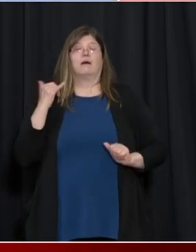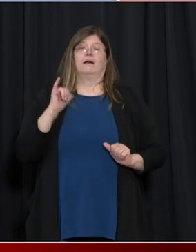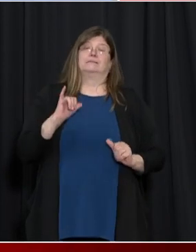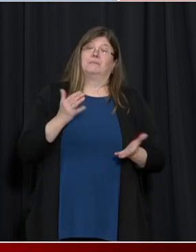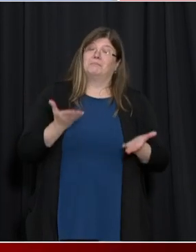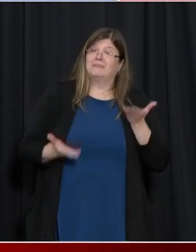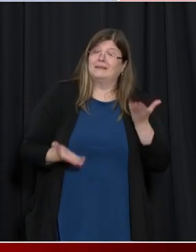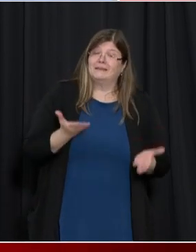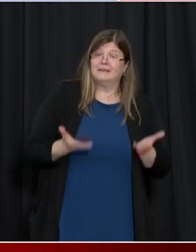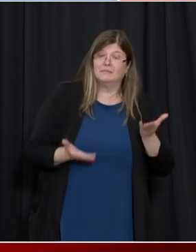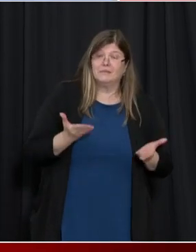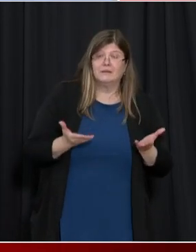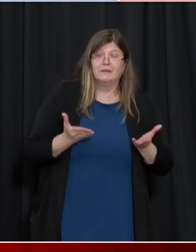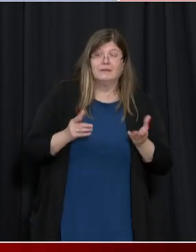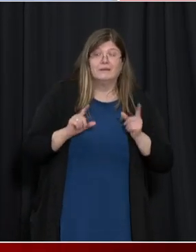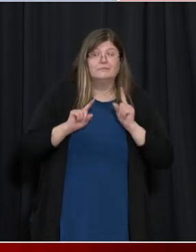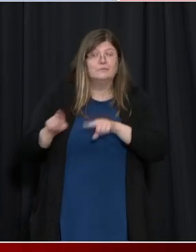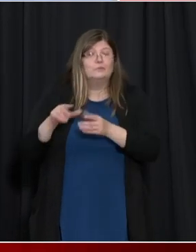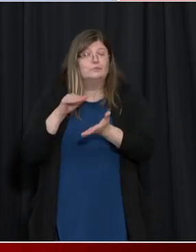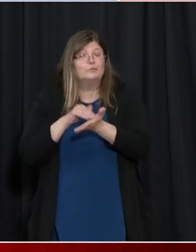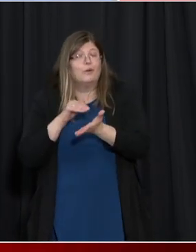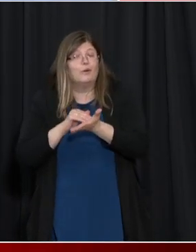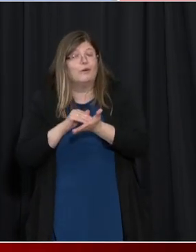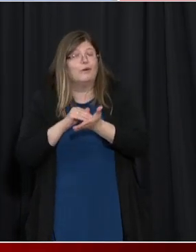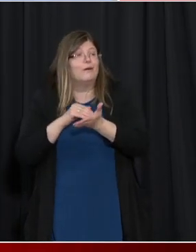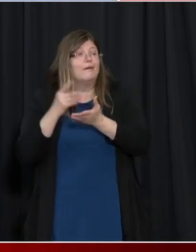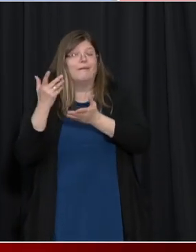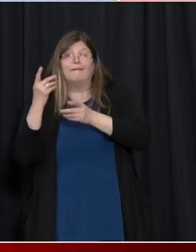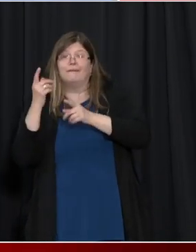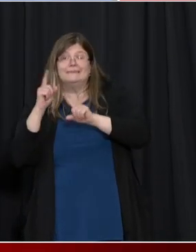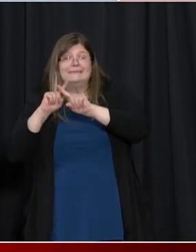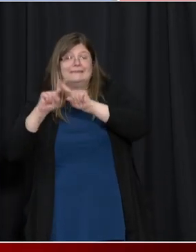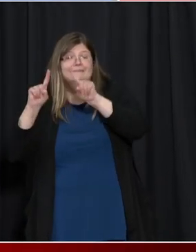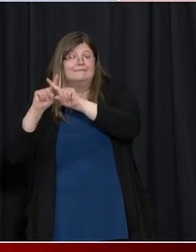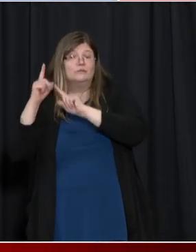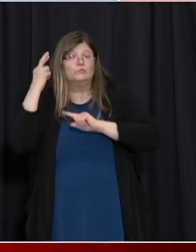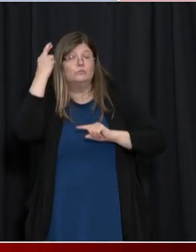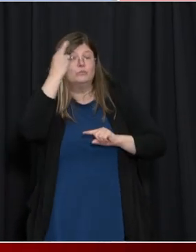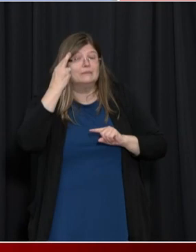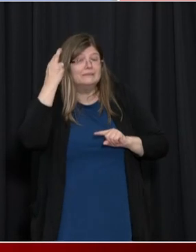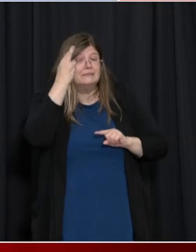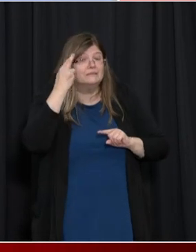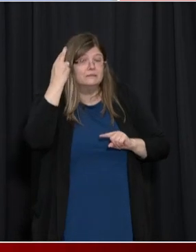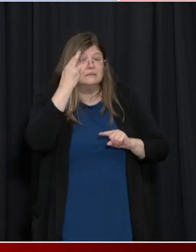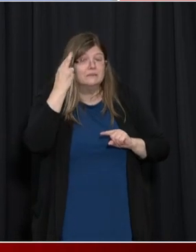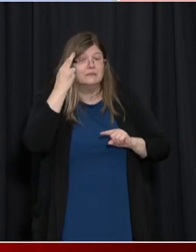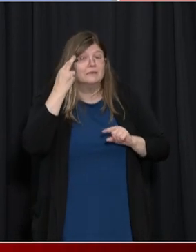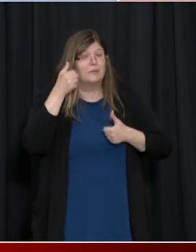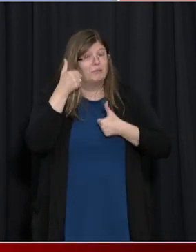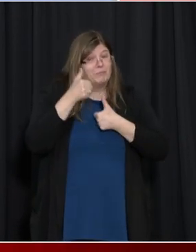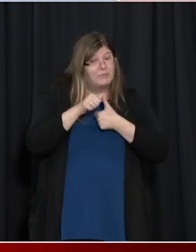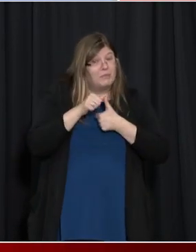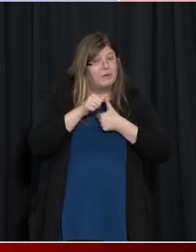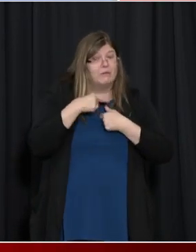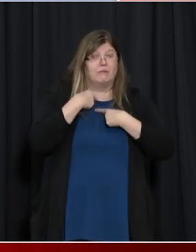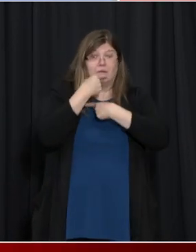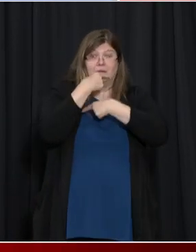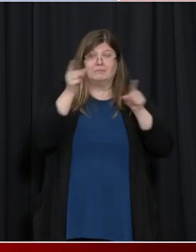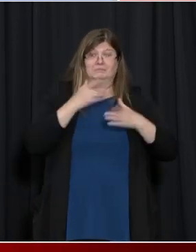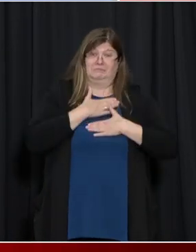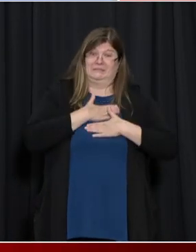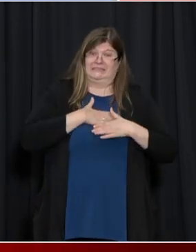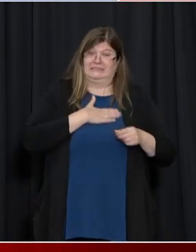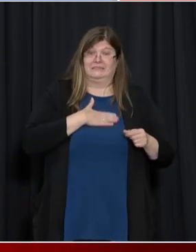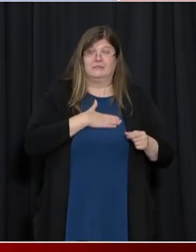things where perhaps you will recall that we had a conversation where we were really imploring members of the community to